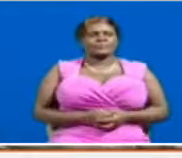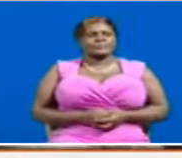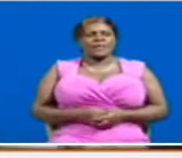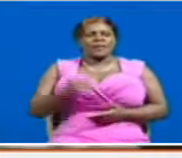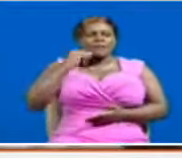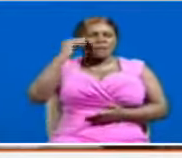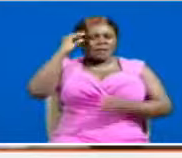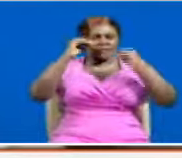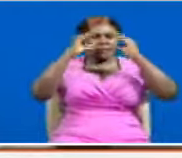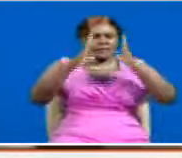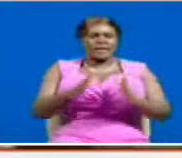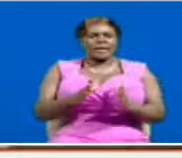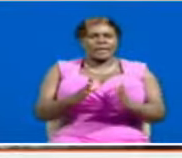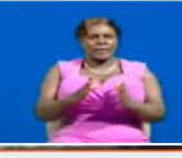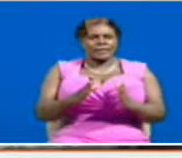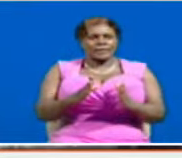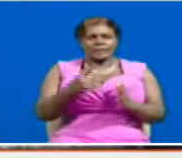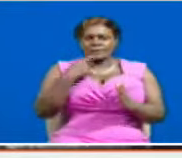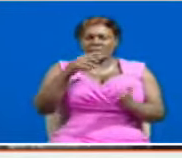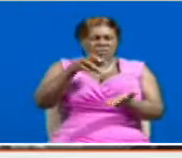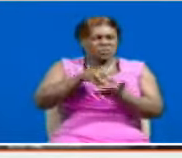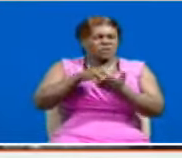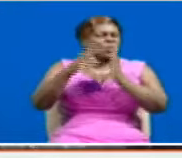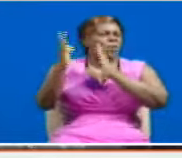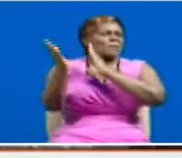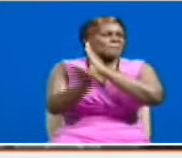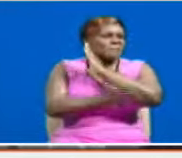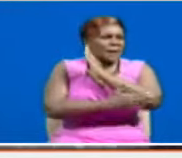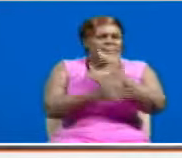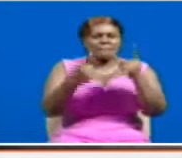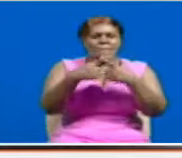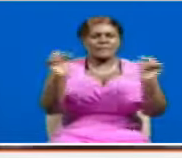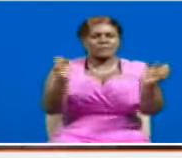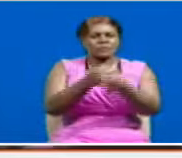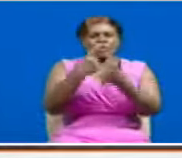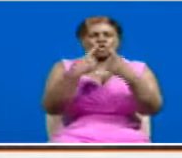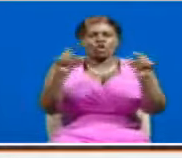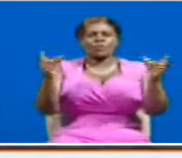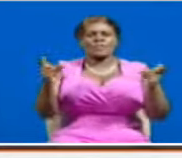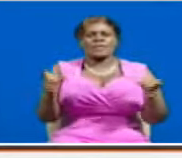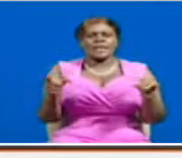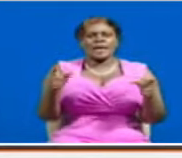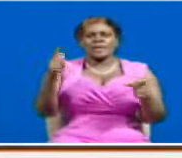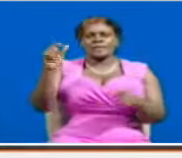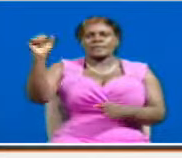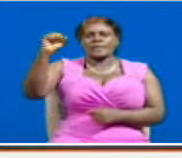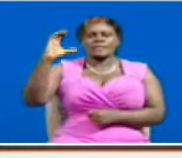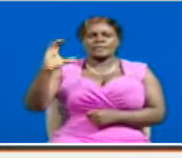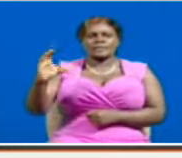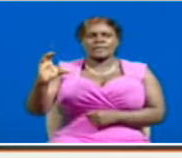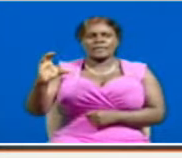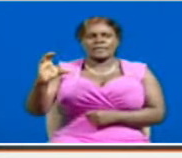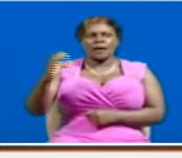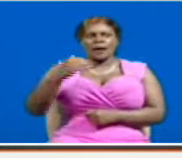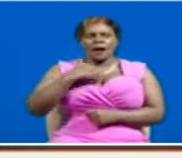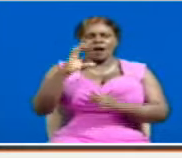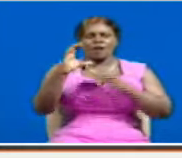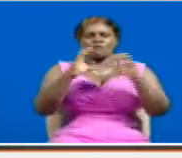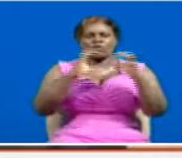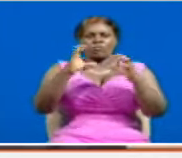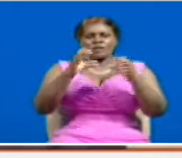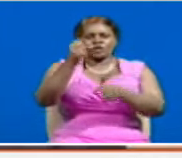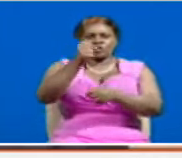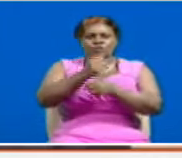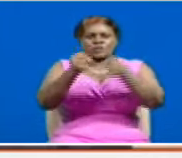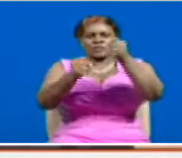School heads in harsh tones decry the dire situation but cannot speak to the media as the Teacher Service Commission has its communication